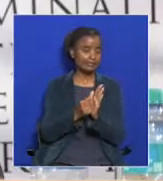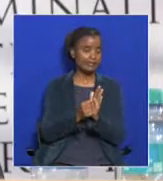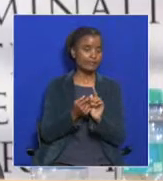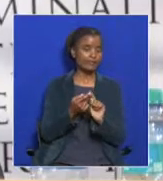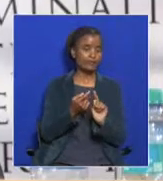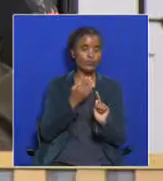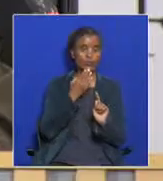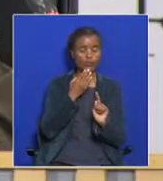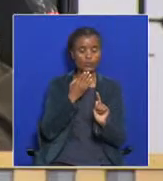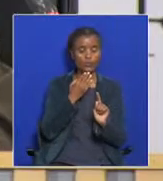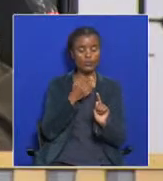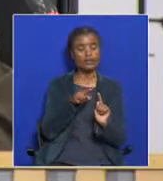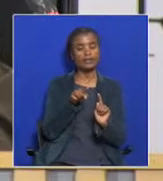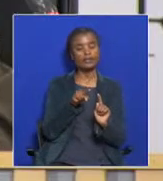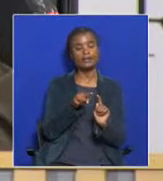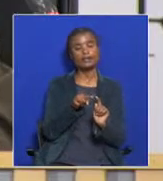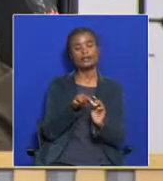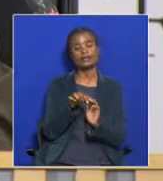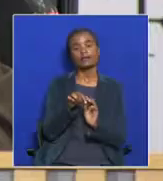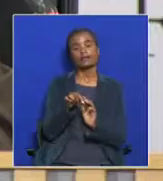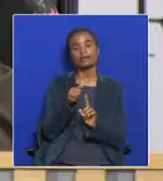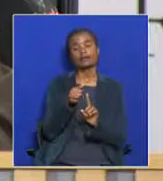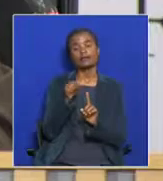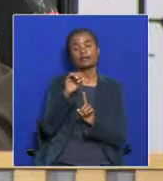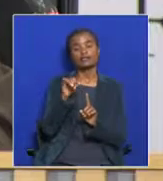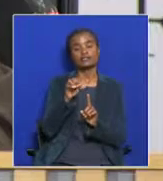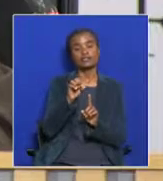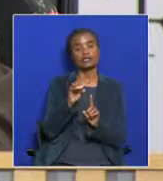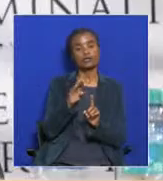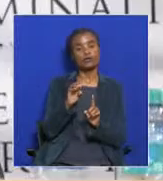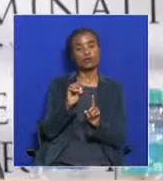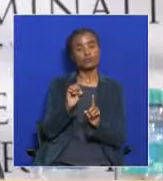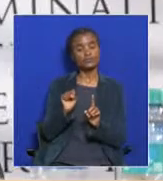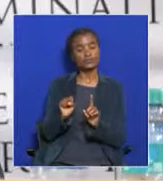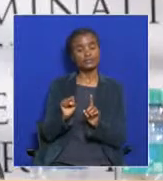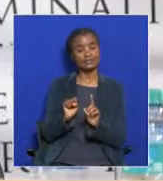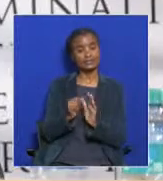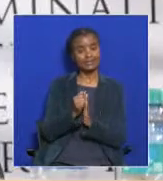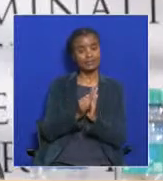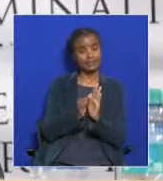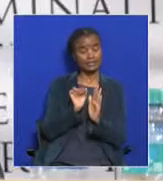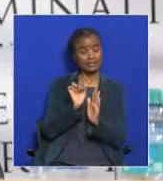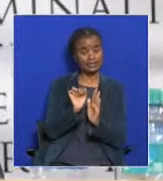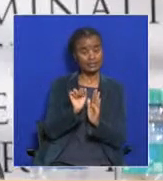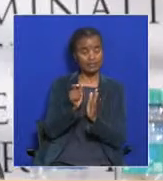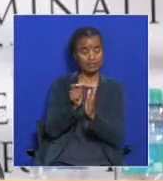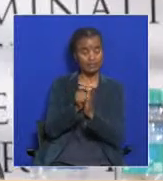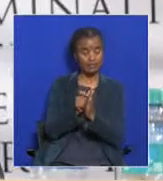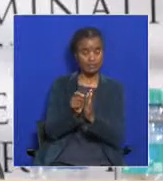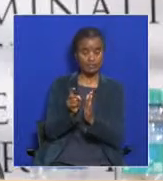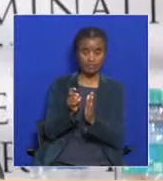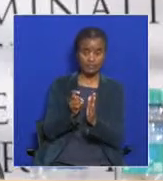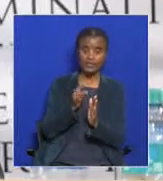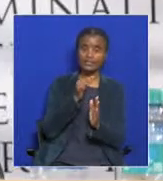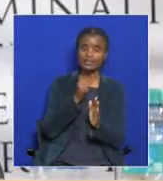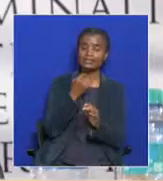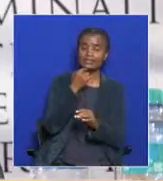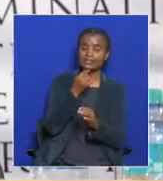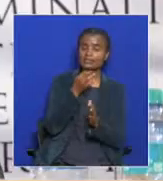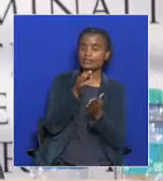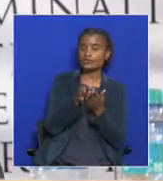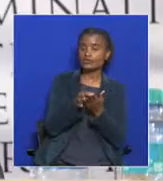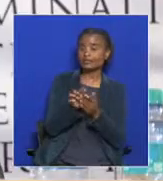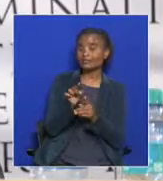Jacobs. All right. So Colonel Jacobs was suggesting that she was never asked about the detail of the